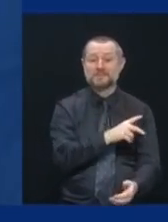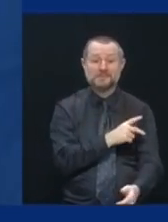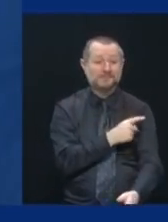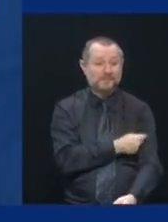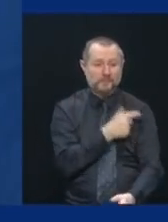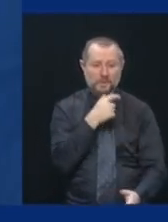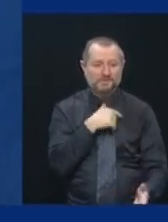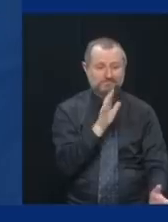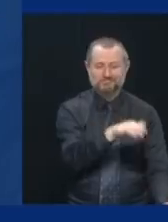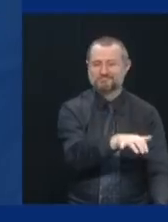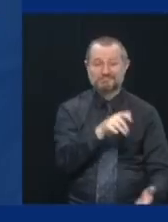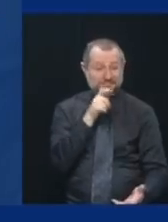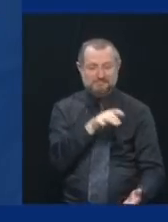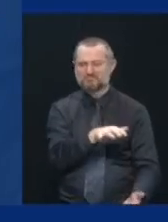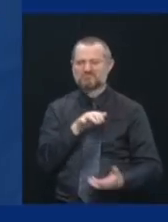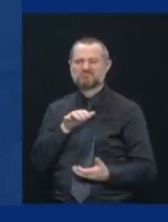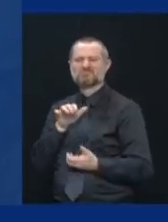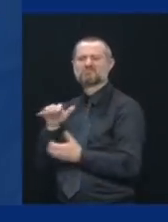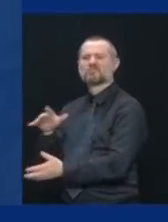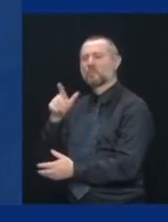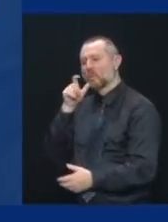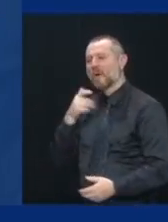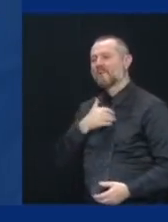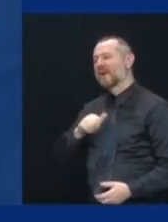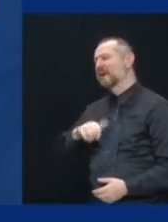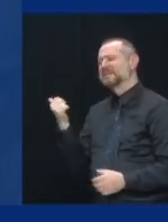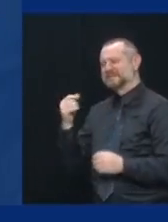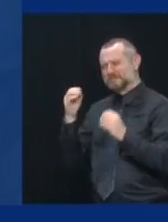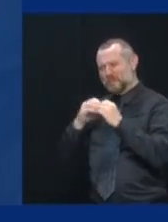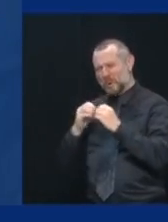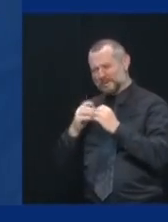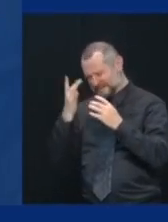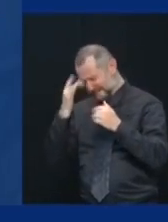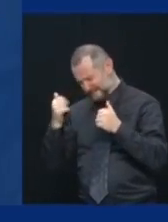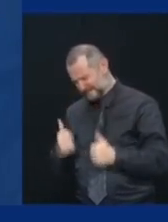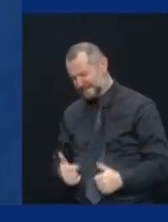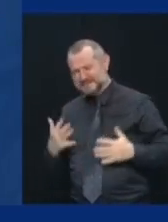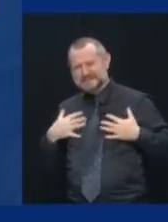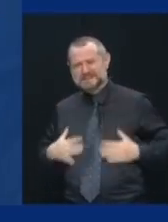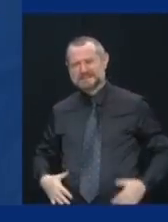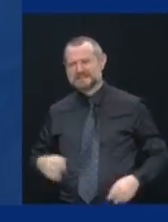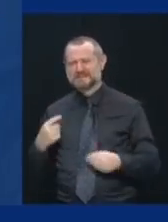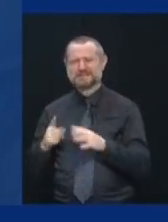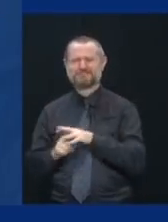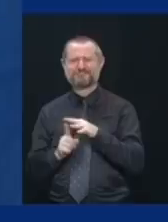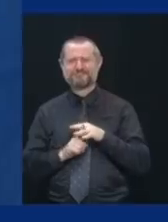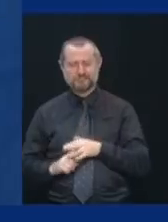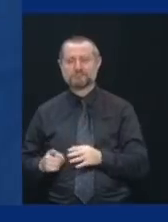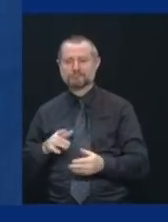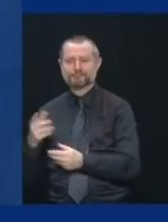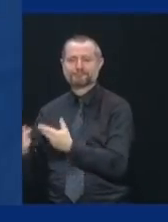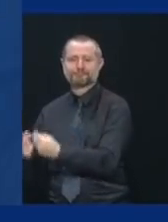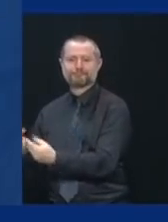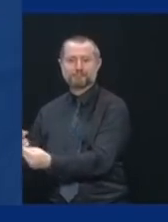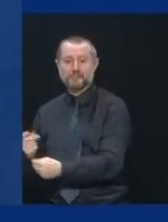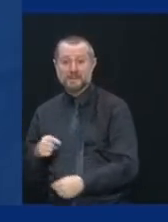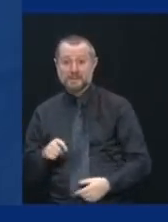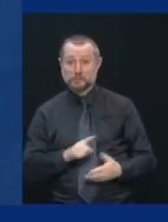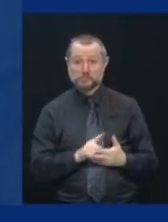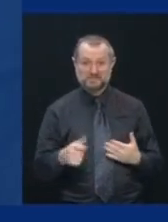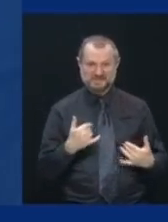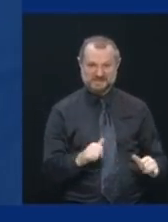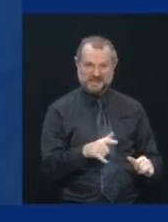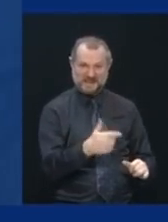for people with underlying conditions, comorbidities. This week, they have the vaccines to vaccinate